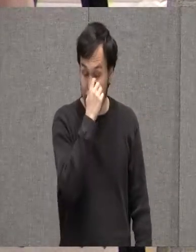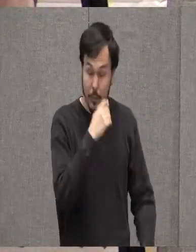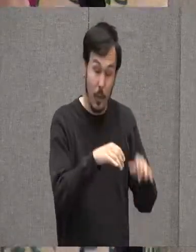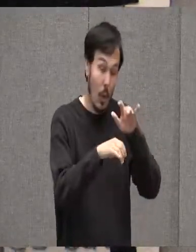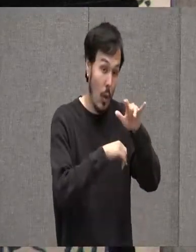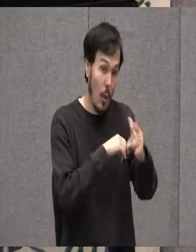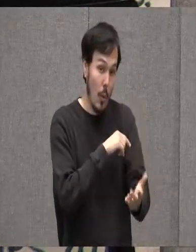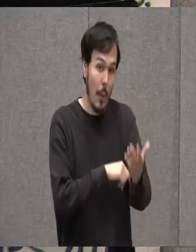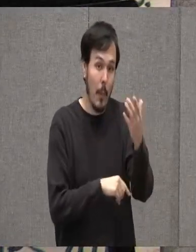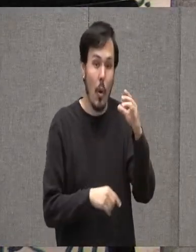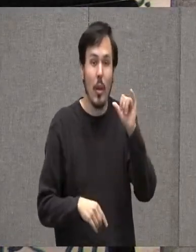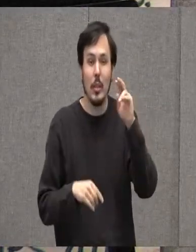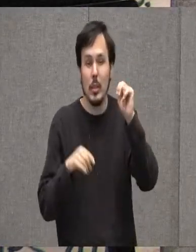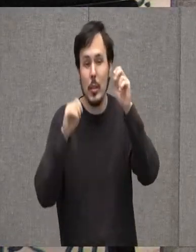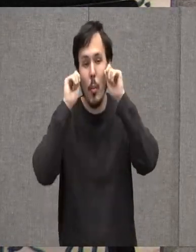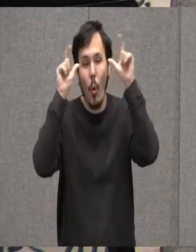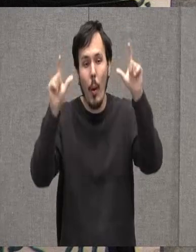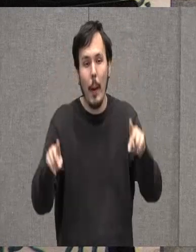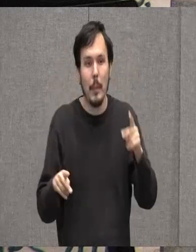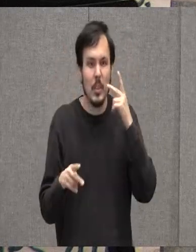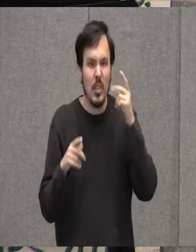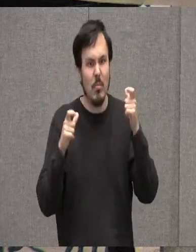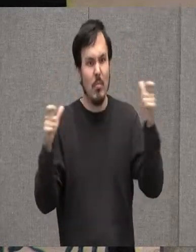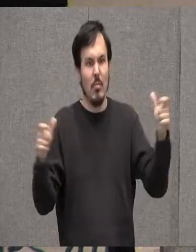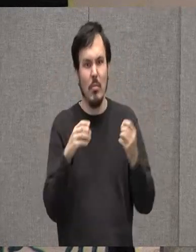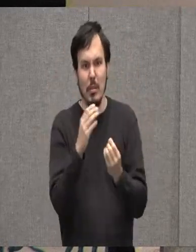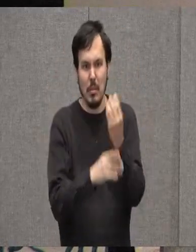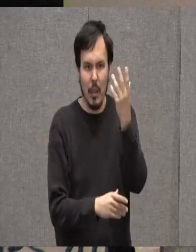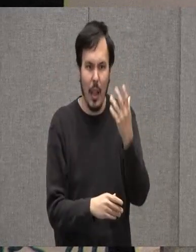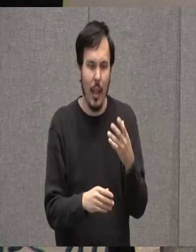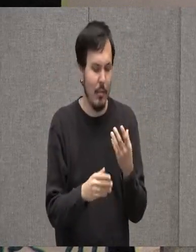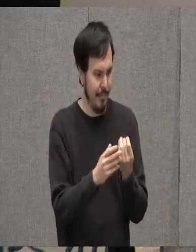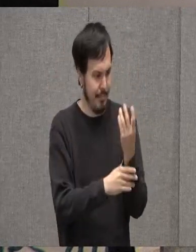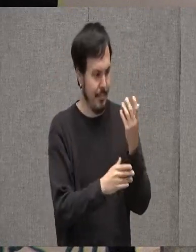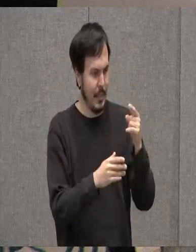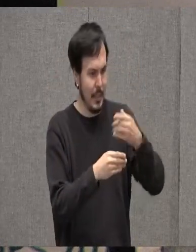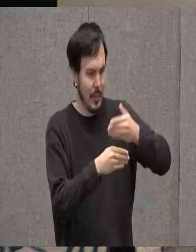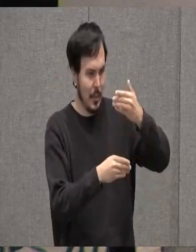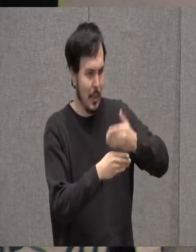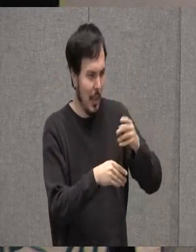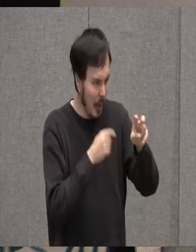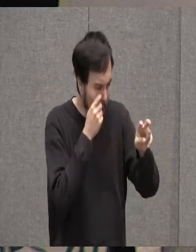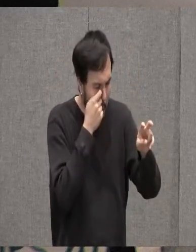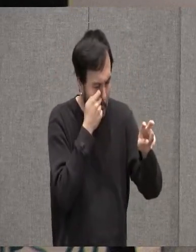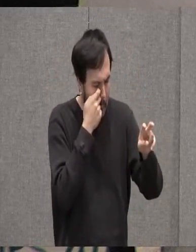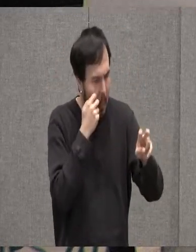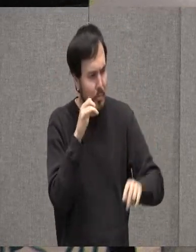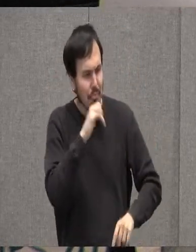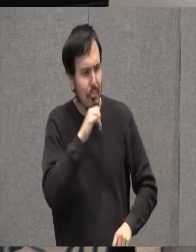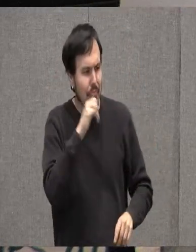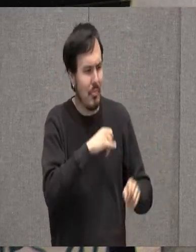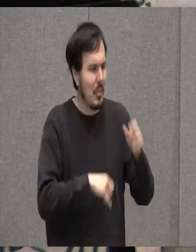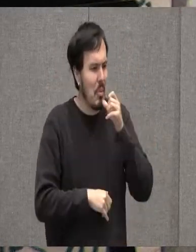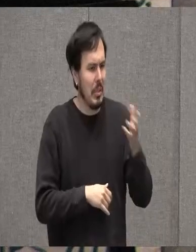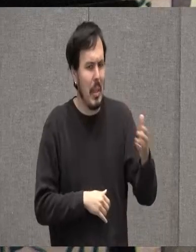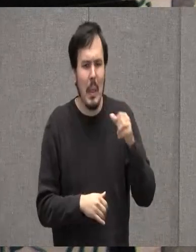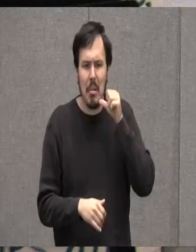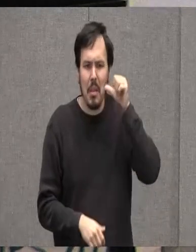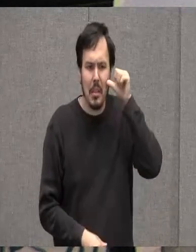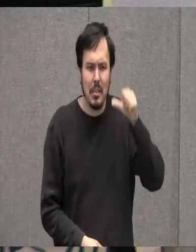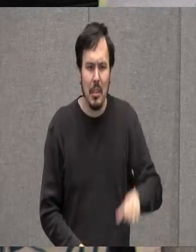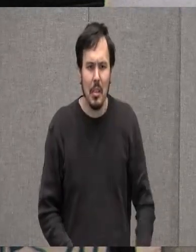Okay. Thank you so much. We're gonna get started while Miss Gaudette takes a couple of things down. We're going